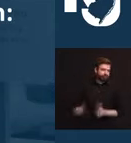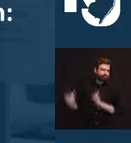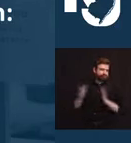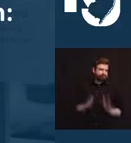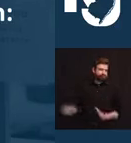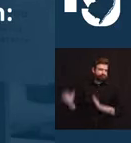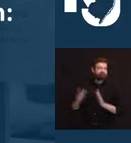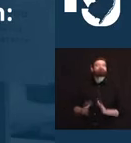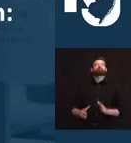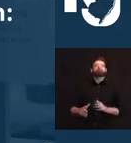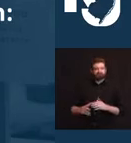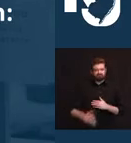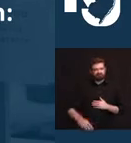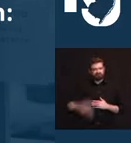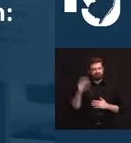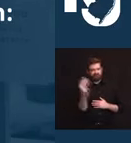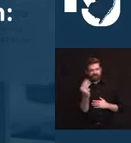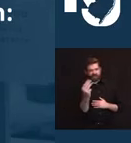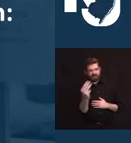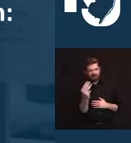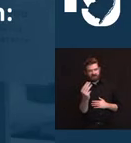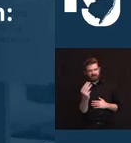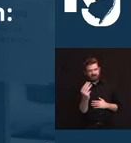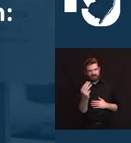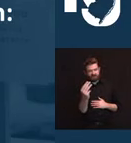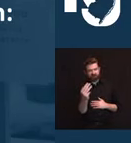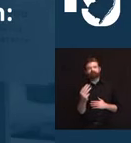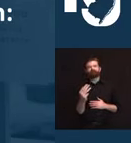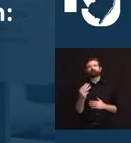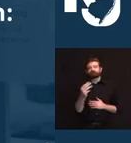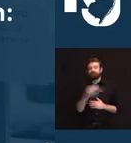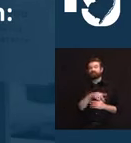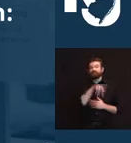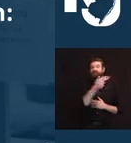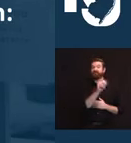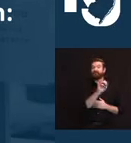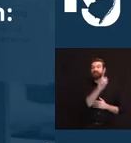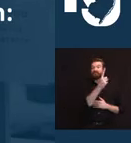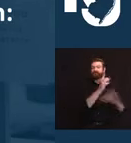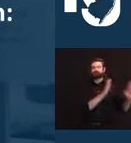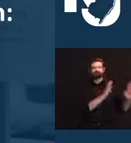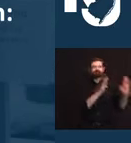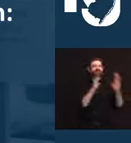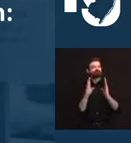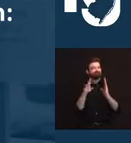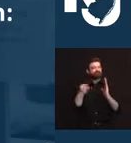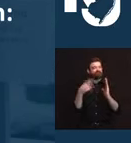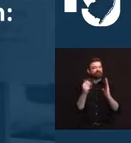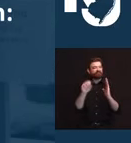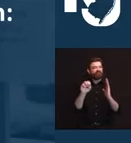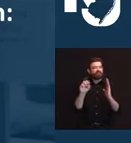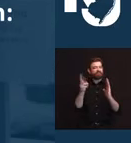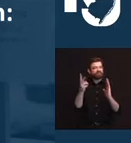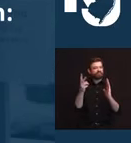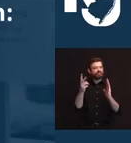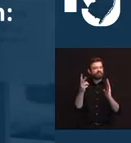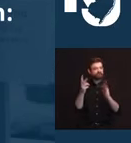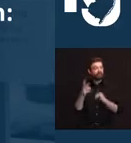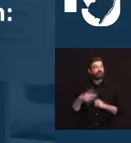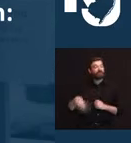2 of our restart and recovery. Our restaurants will be able to reopen for outdoor dining, and